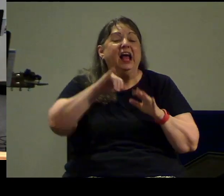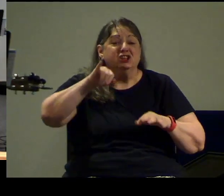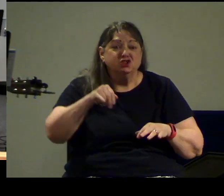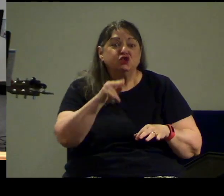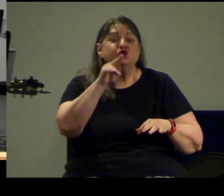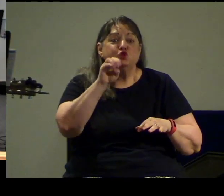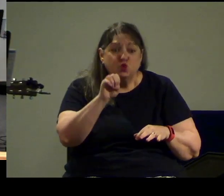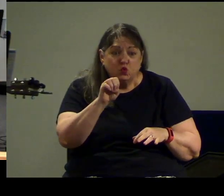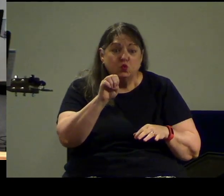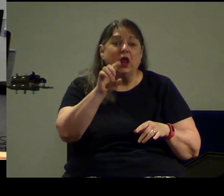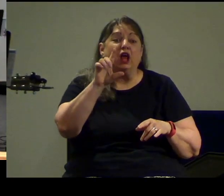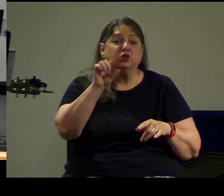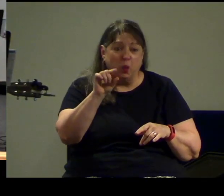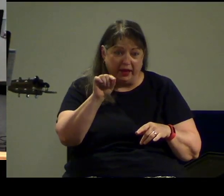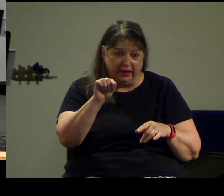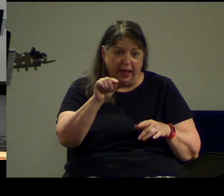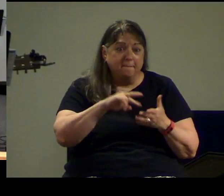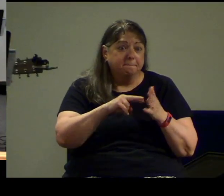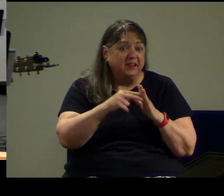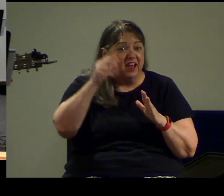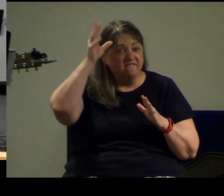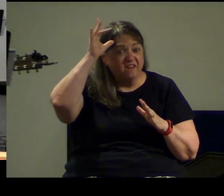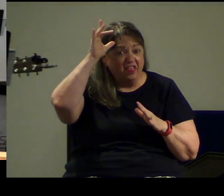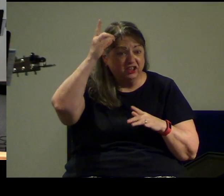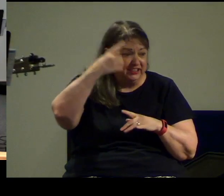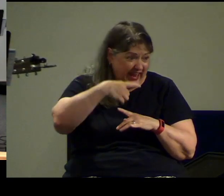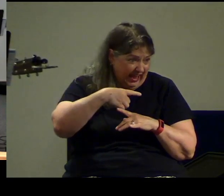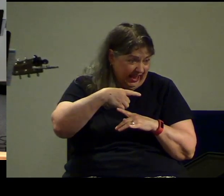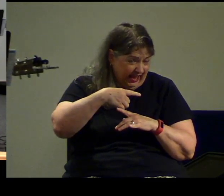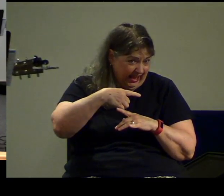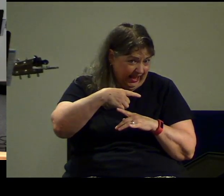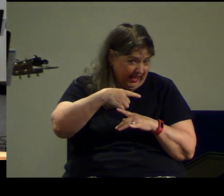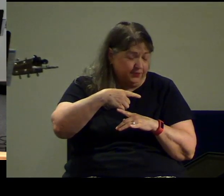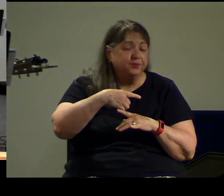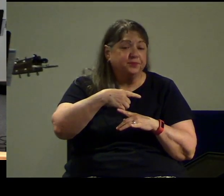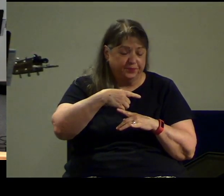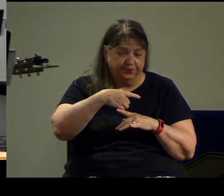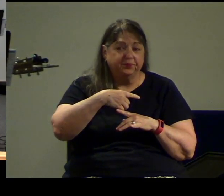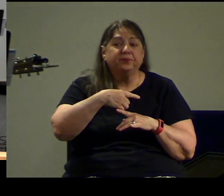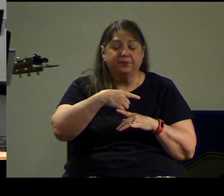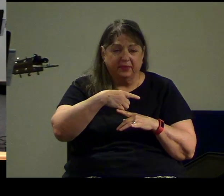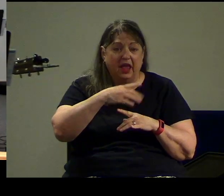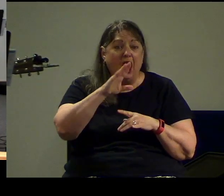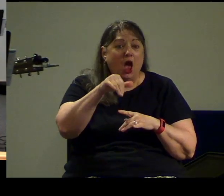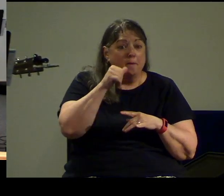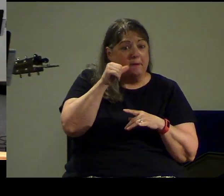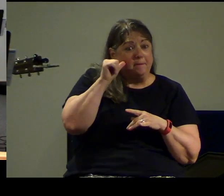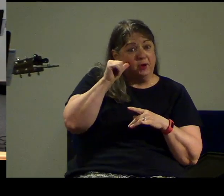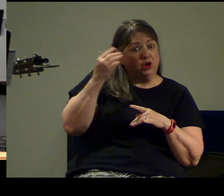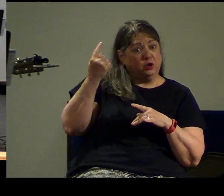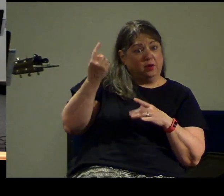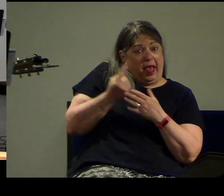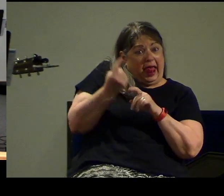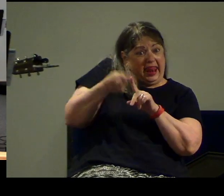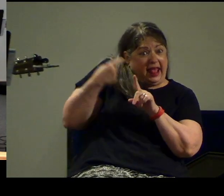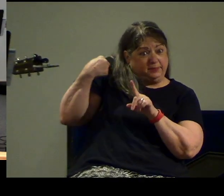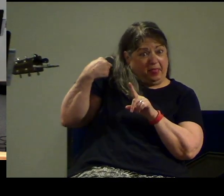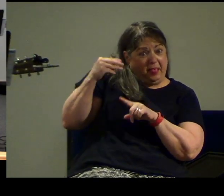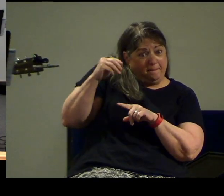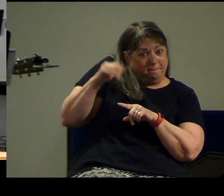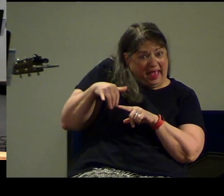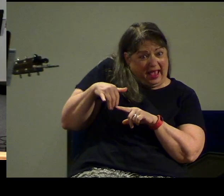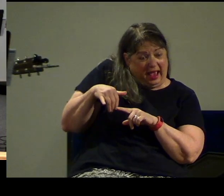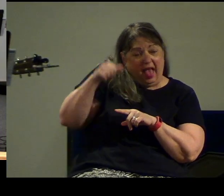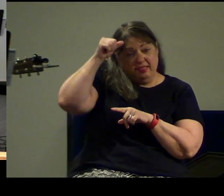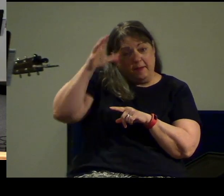June 20th is Father's Day. And just like the men for Mother's Day did a little something special for us